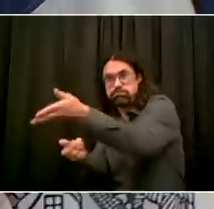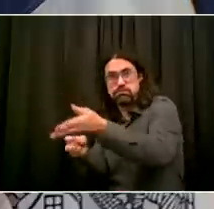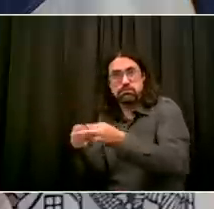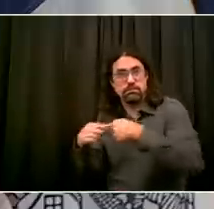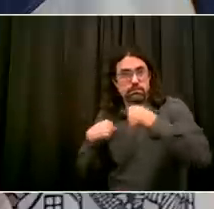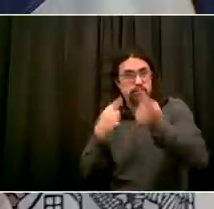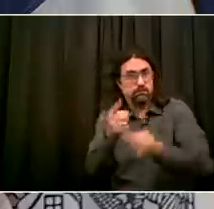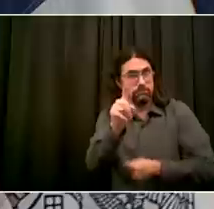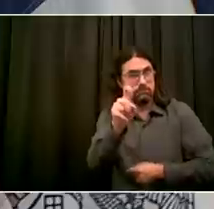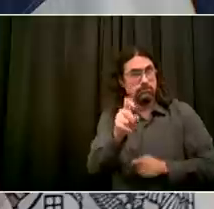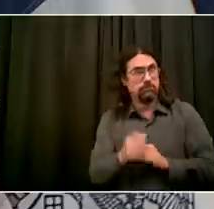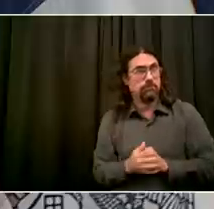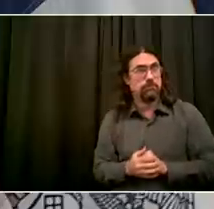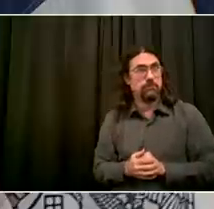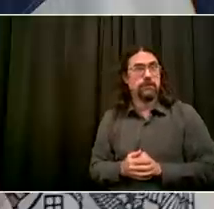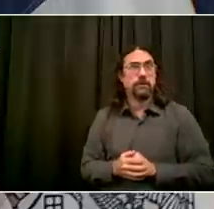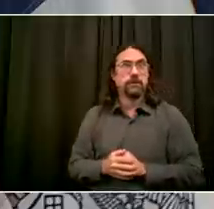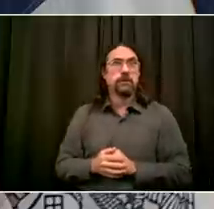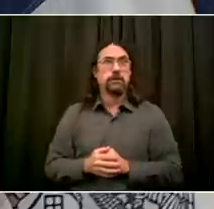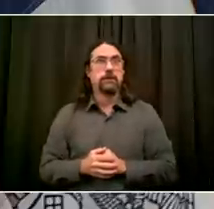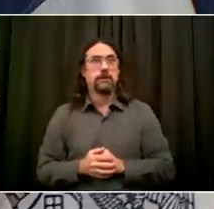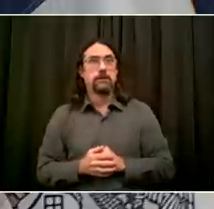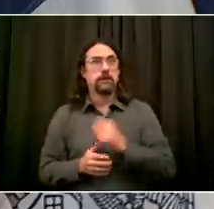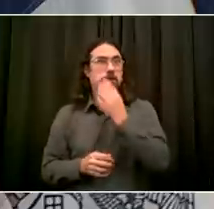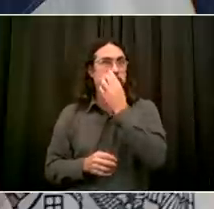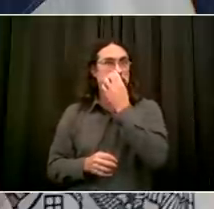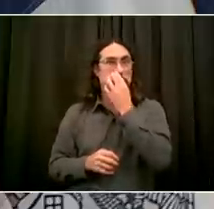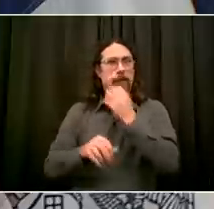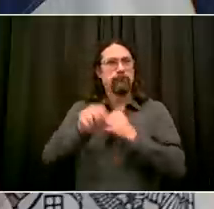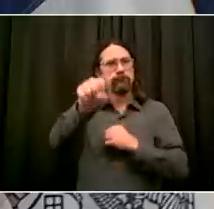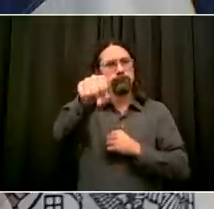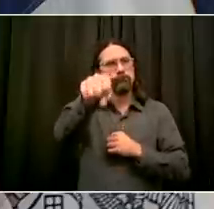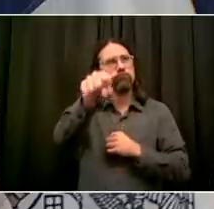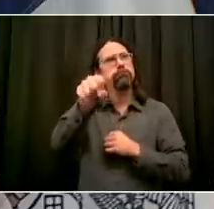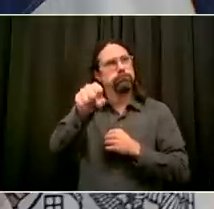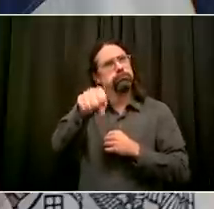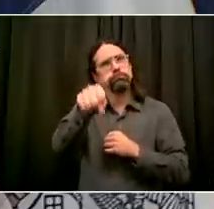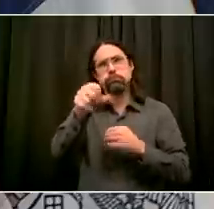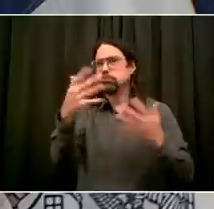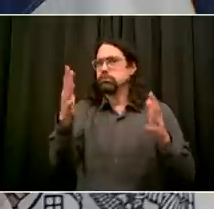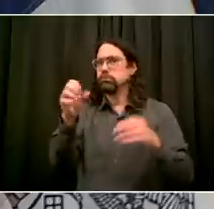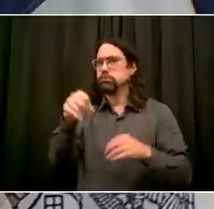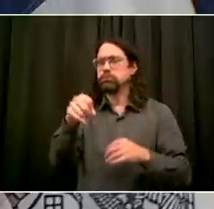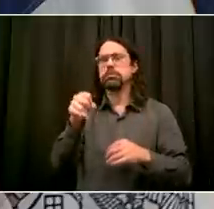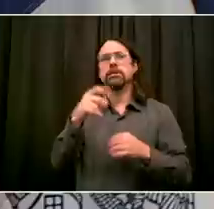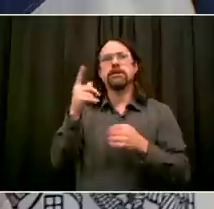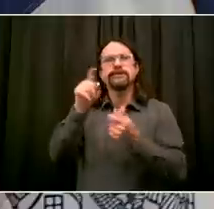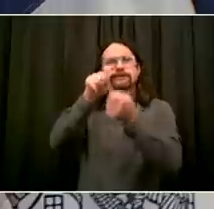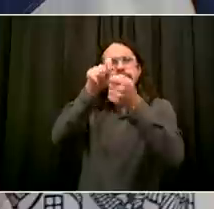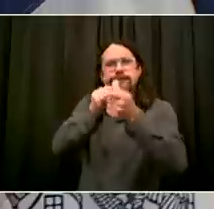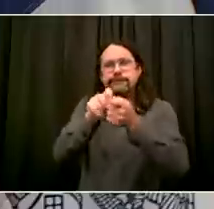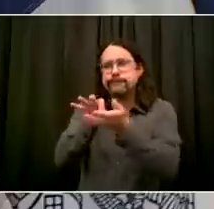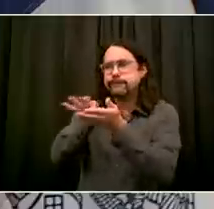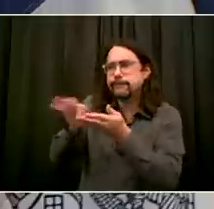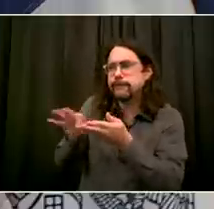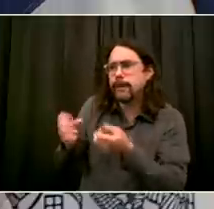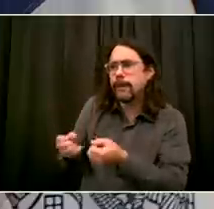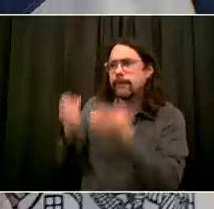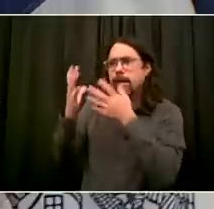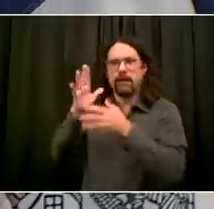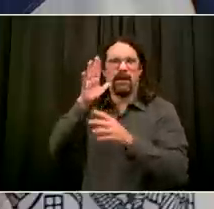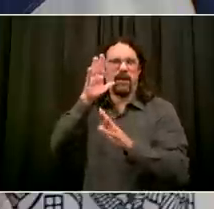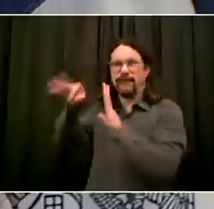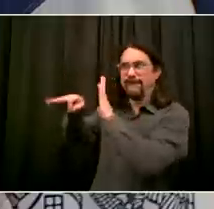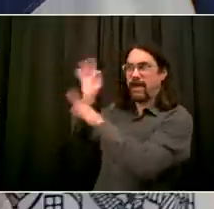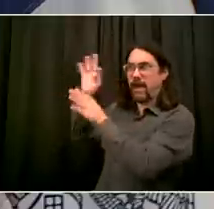down, people who were given summonses for not wearing a mask or anything else. But remember, this is an area